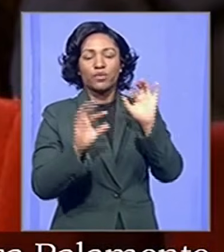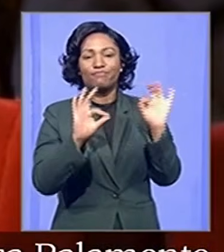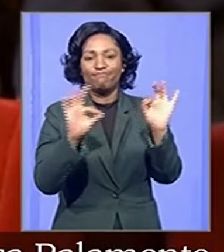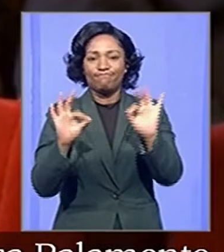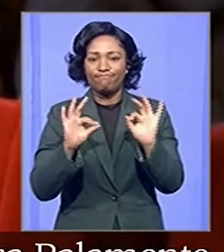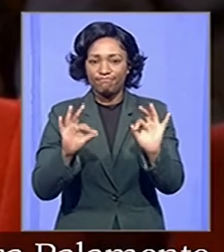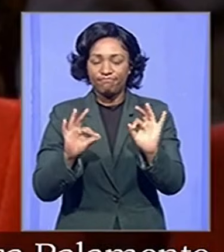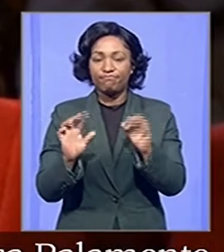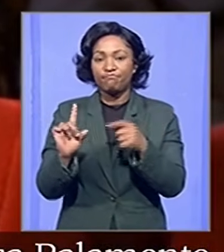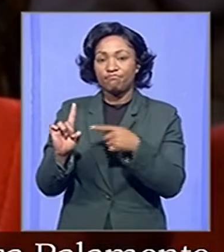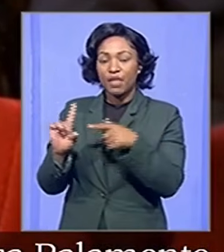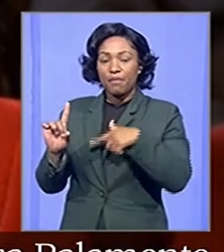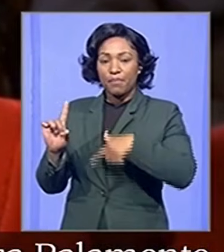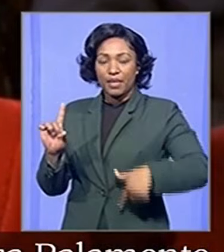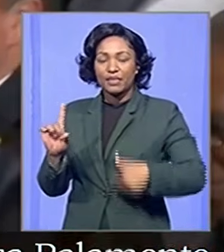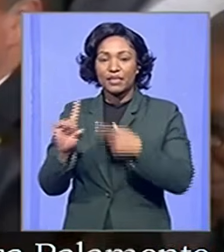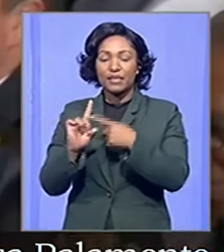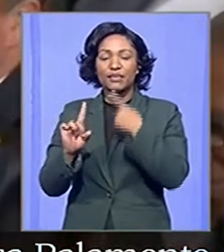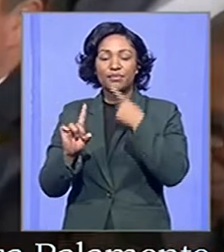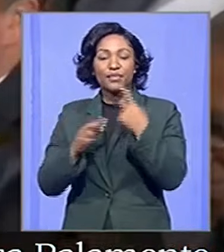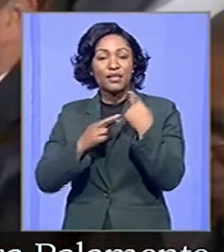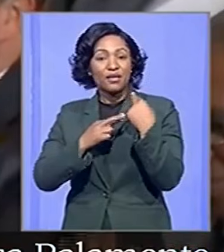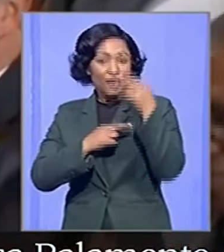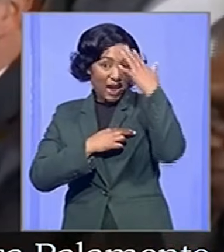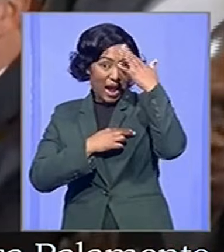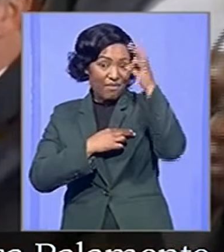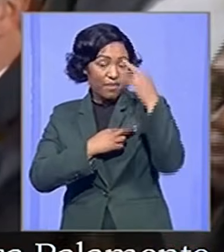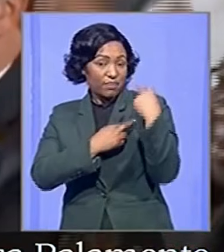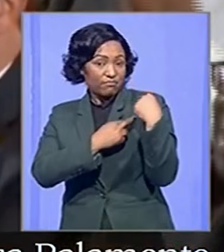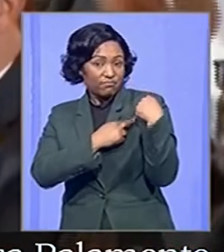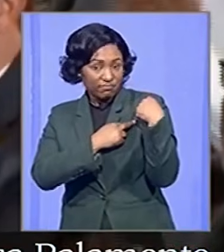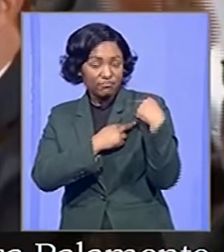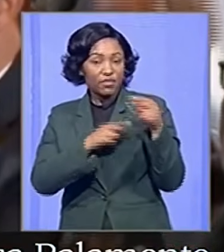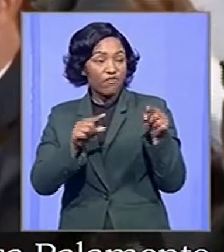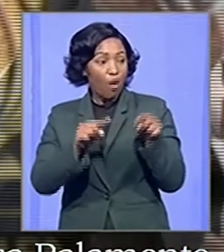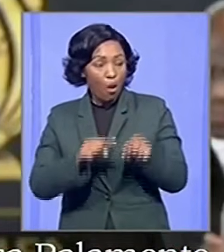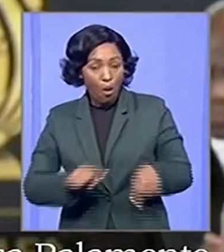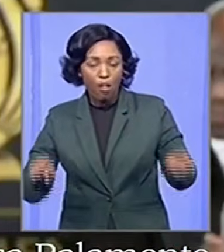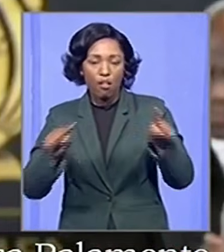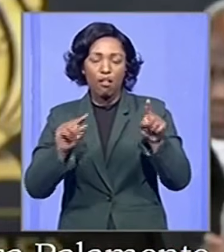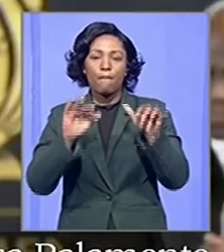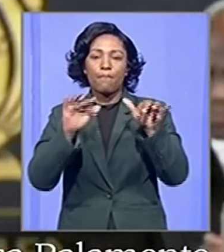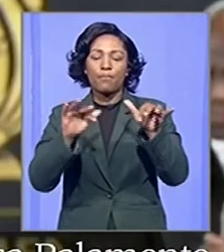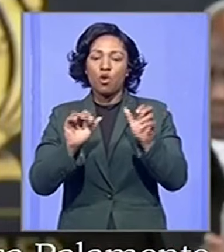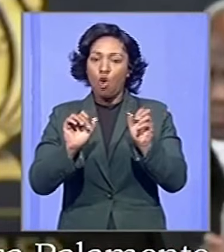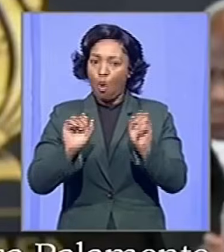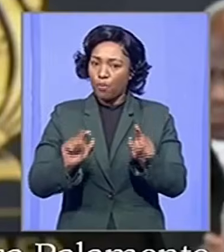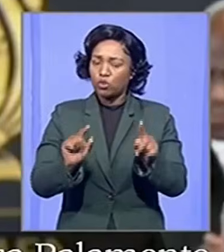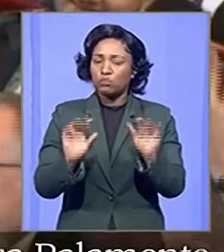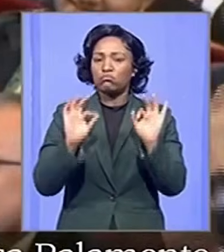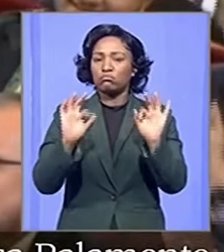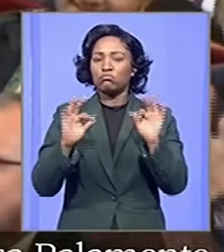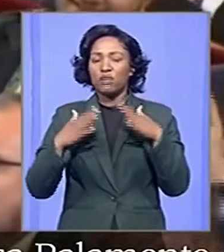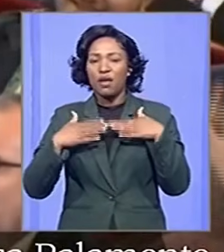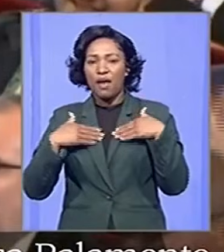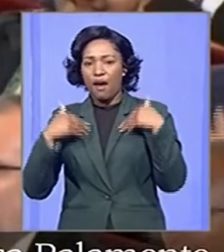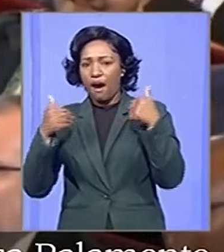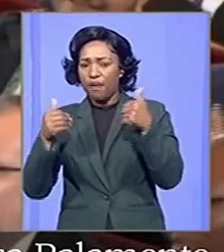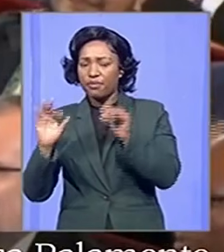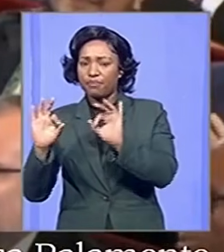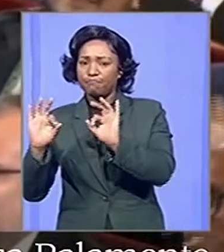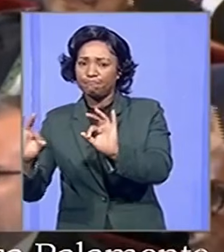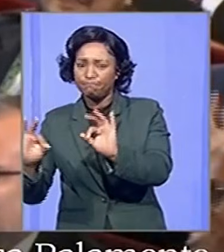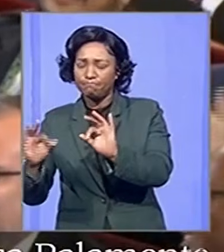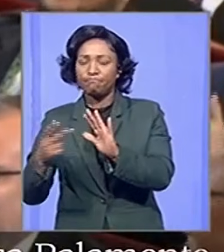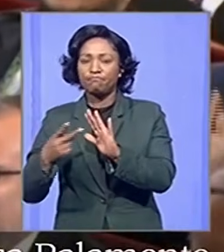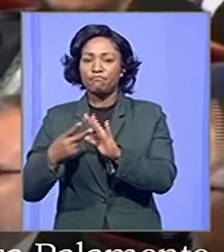boikarabello ba mantlha ba mmuso ke ho netefatsa hore baahi bohle ba naha ena ba fuwa menyetla e lekanang ya kalafo ka tshebediso ya letlole la